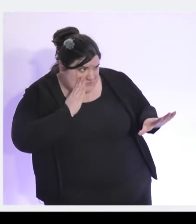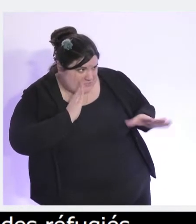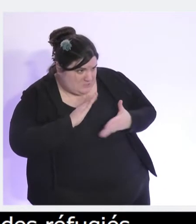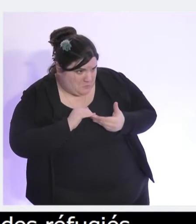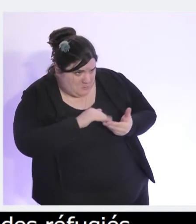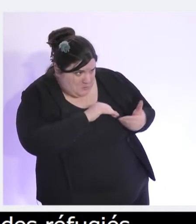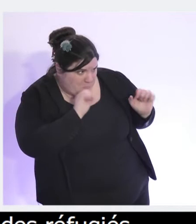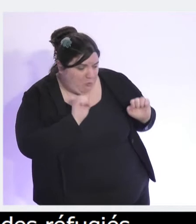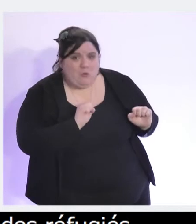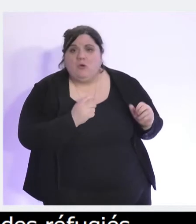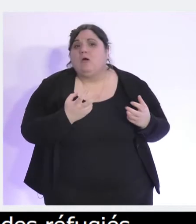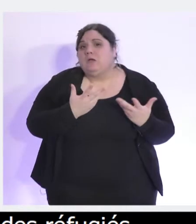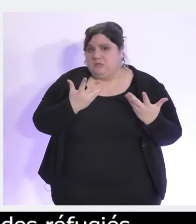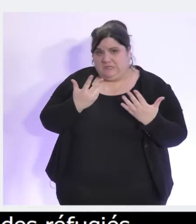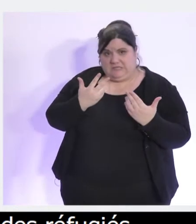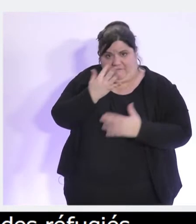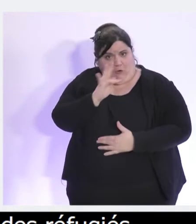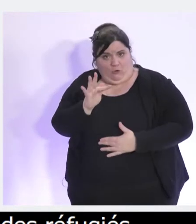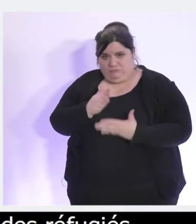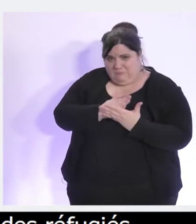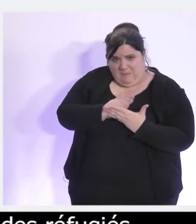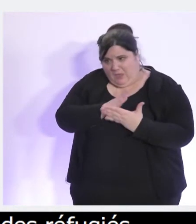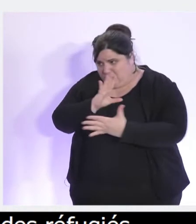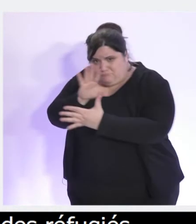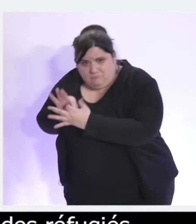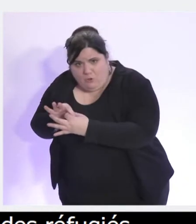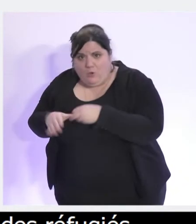wouldn't be able to deal with this on their own. Is there a response from France,